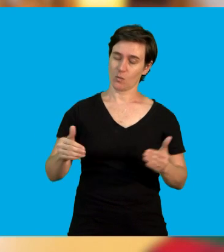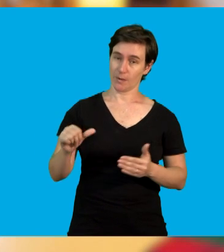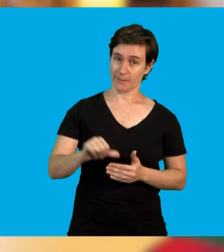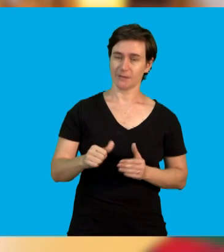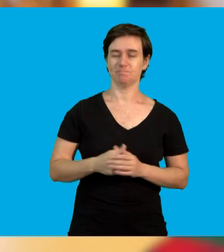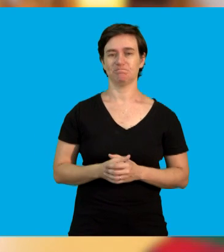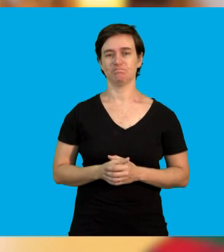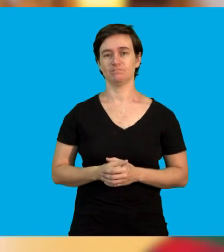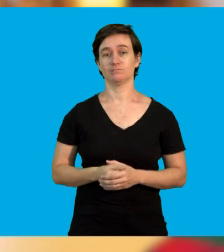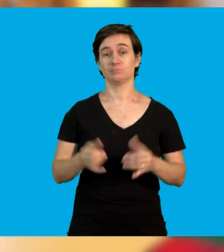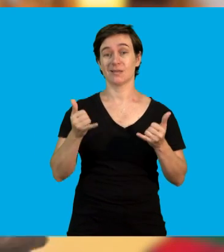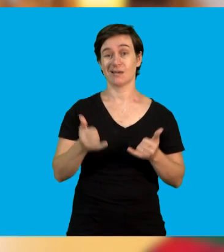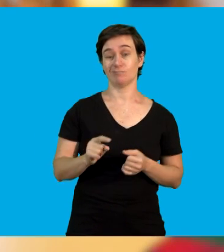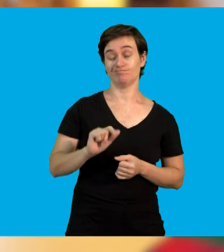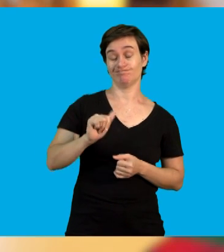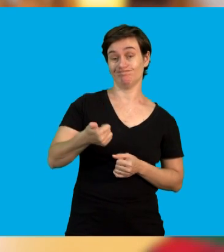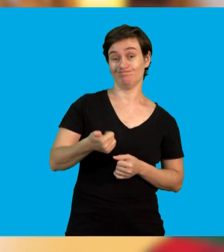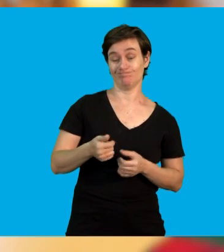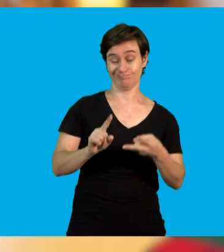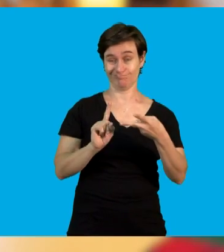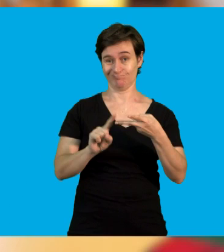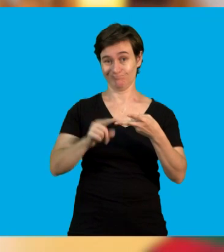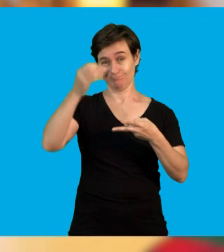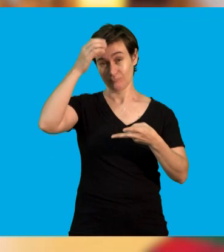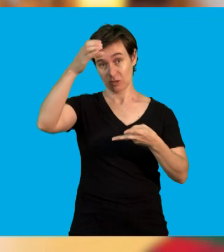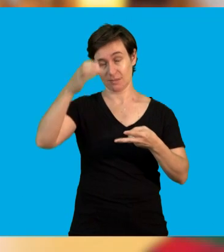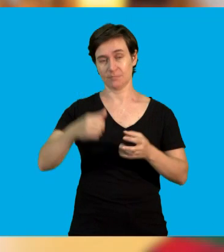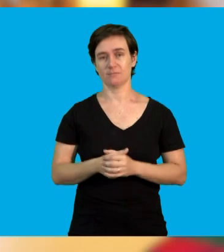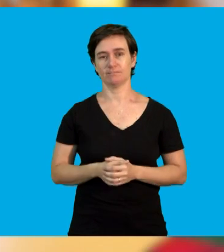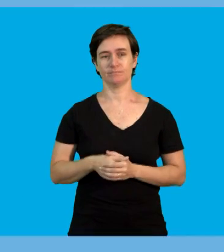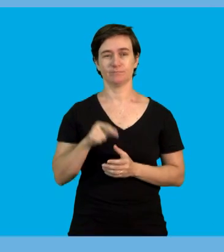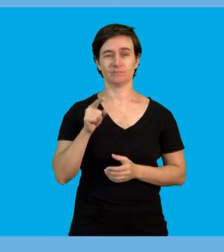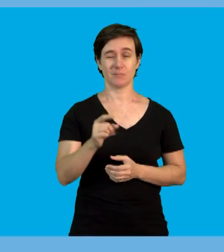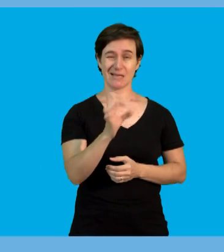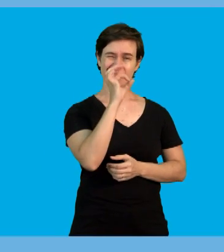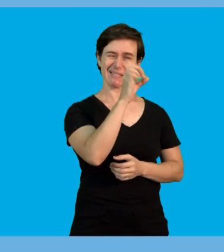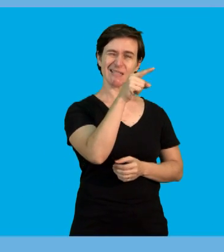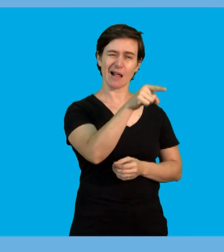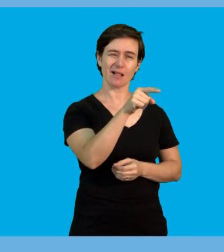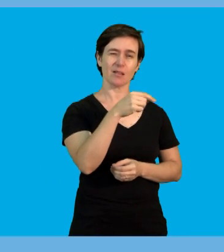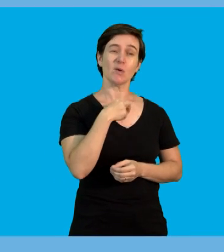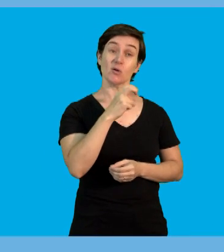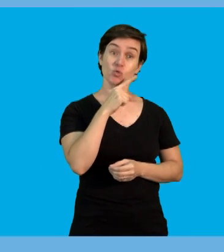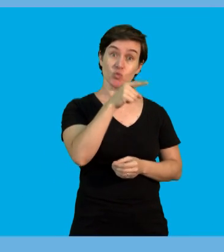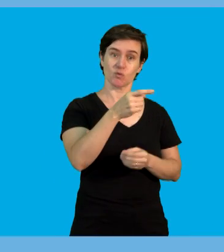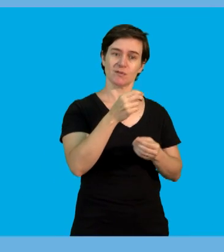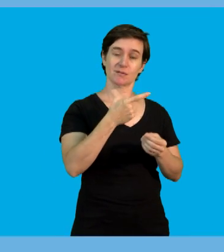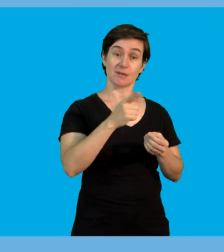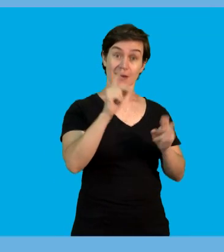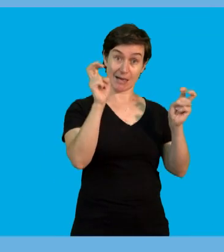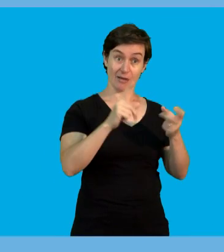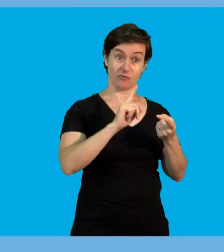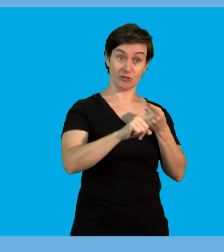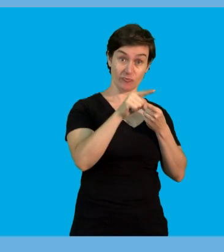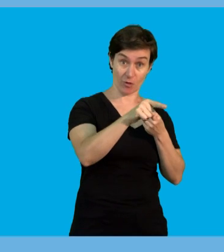Welcome back, learners. So now we're going to jump to our second concept, whereby we'll be looking at cell as a source of electricity and then further look